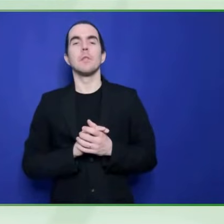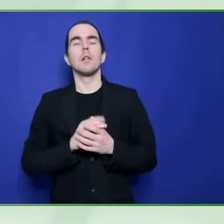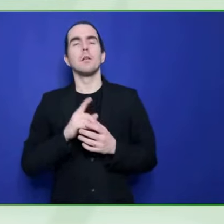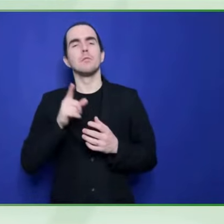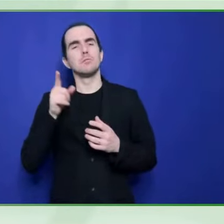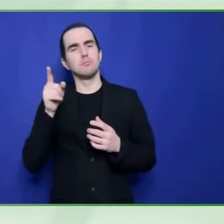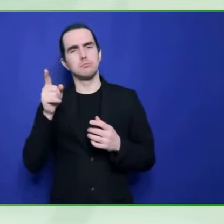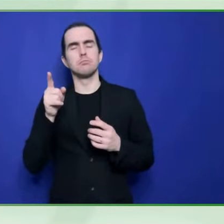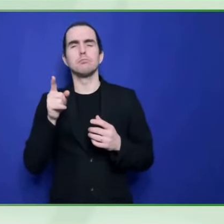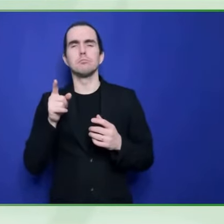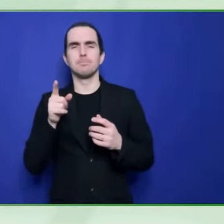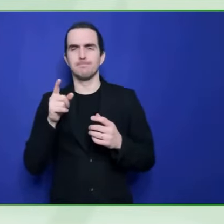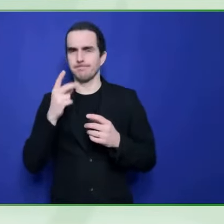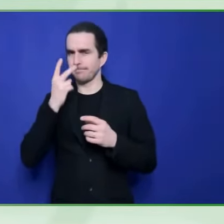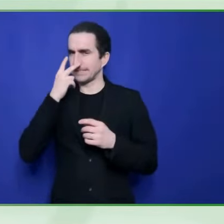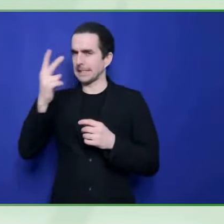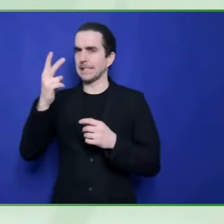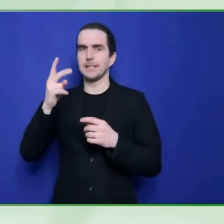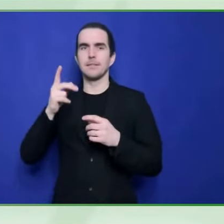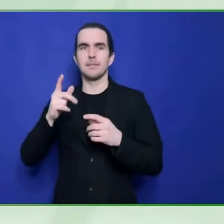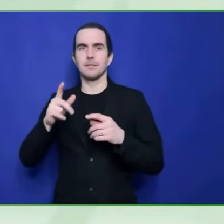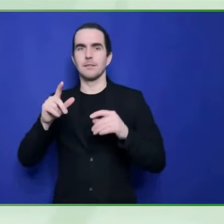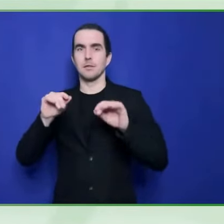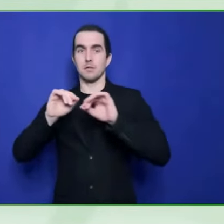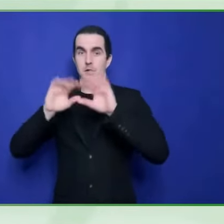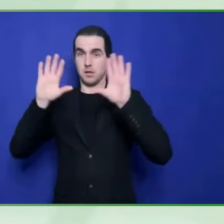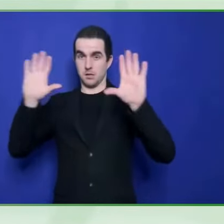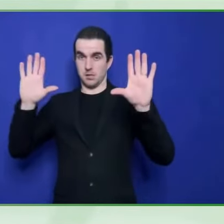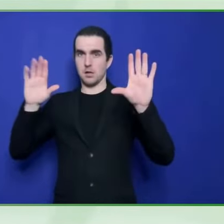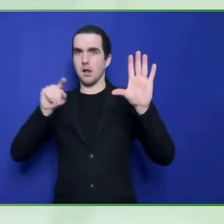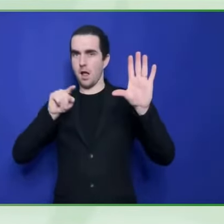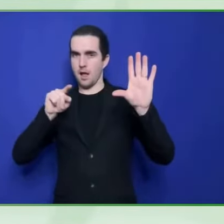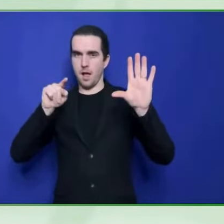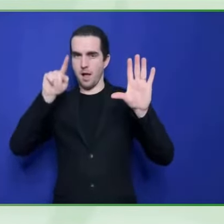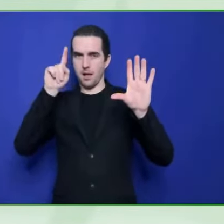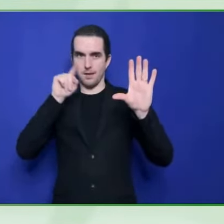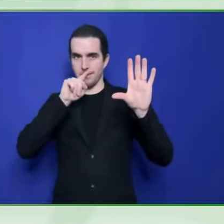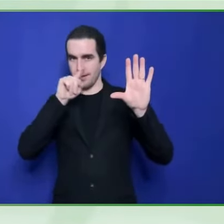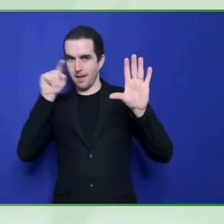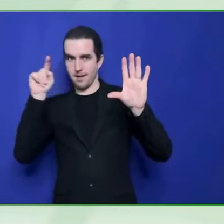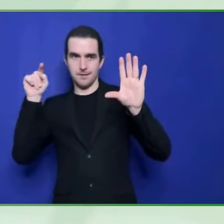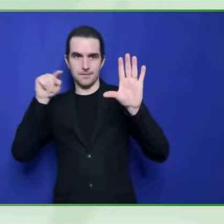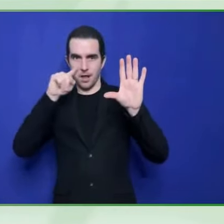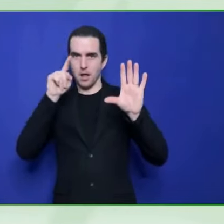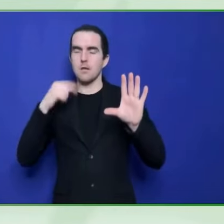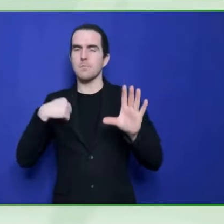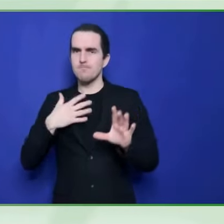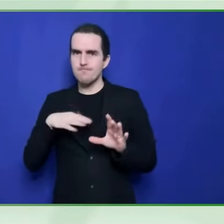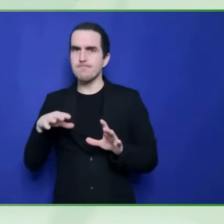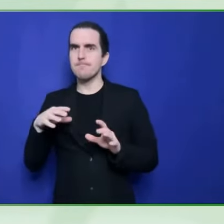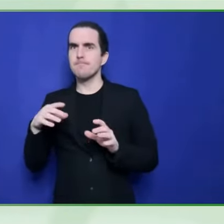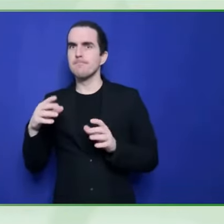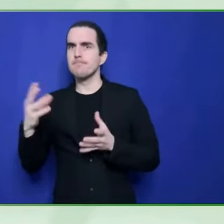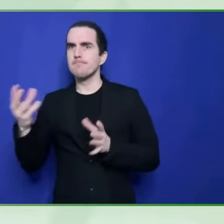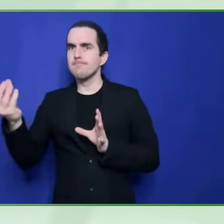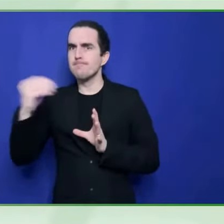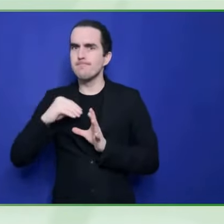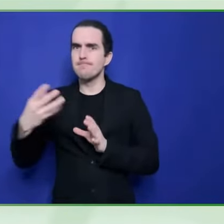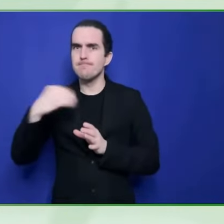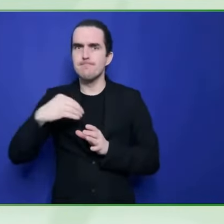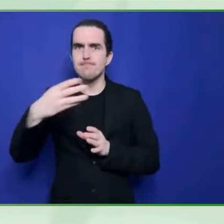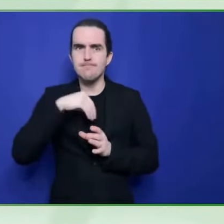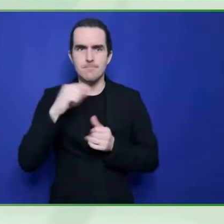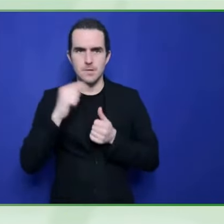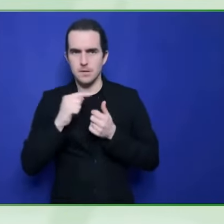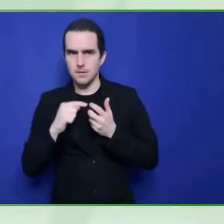got a curb ramp. As I said before, humans don't travel by flying. We don't just hop from